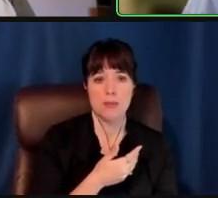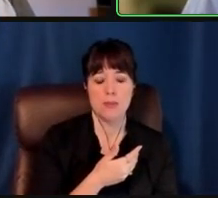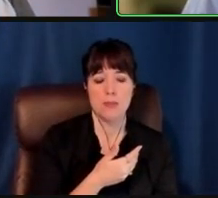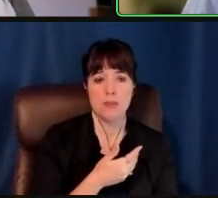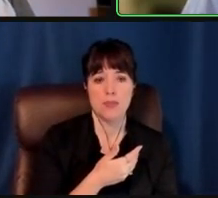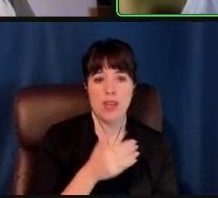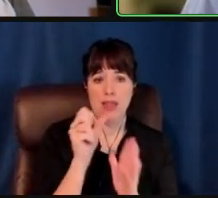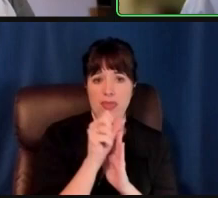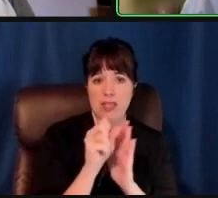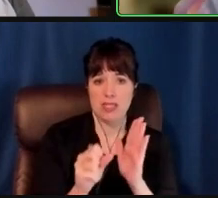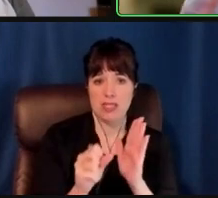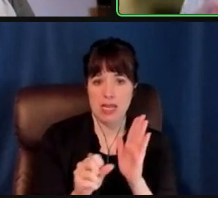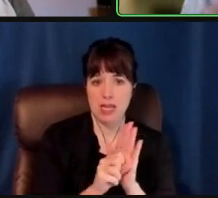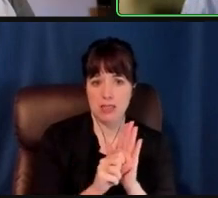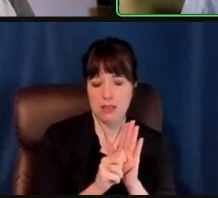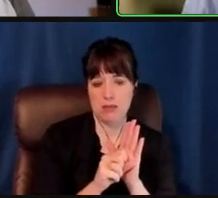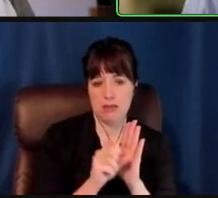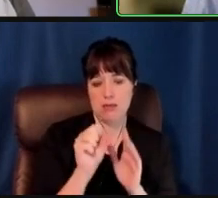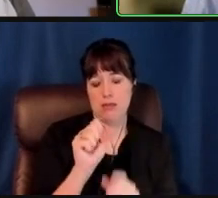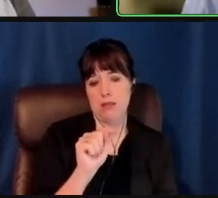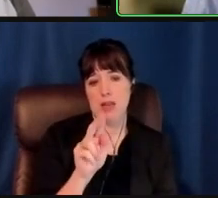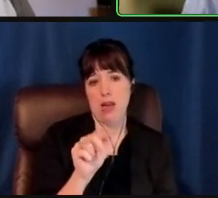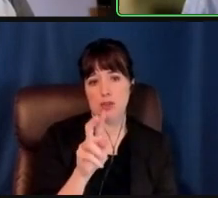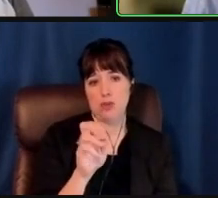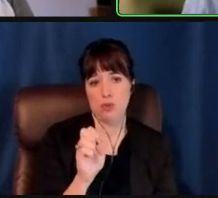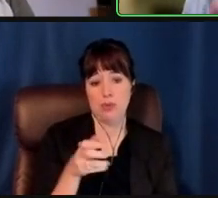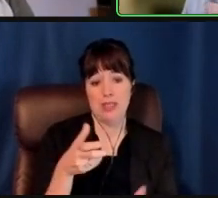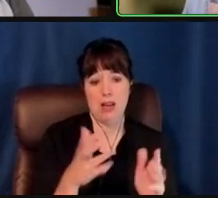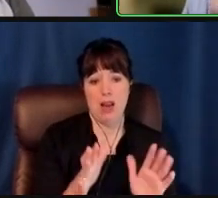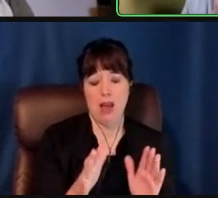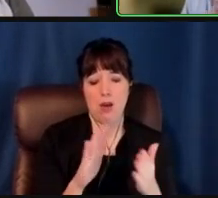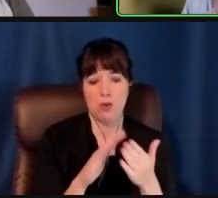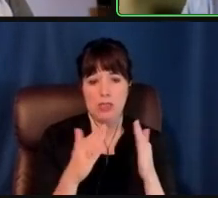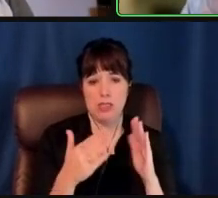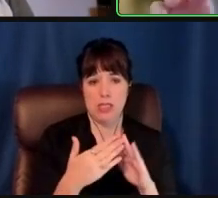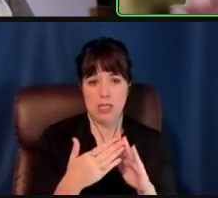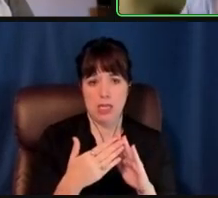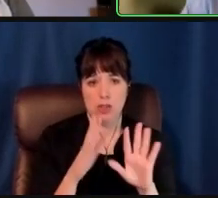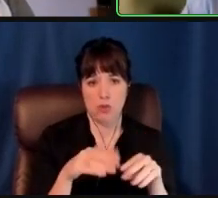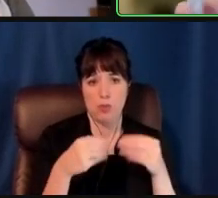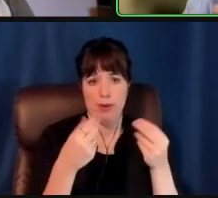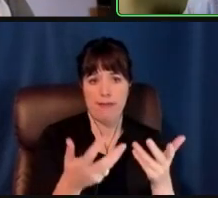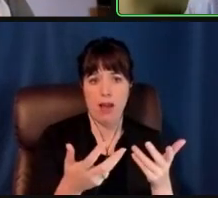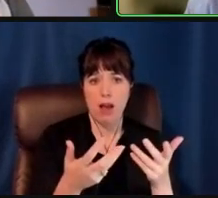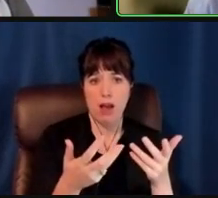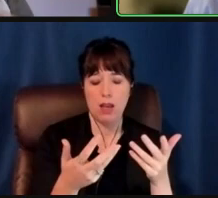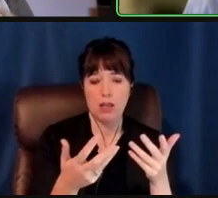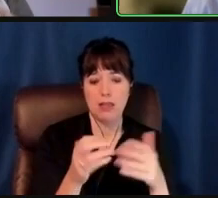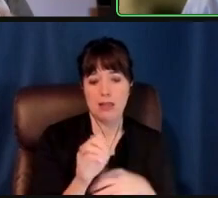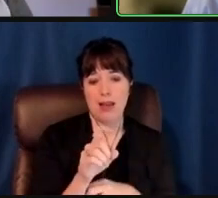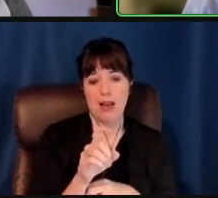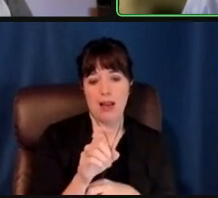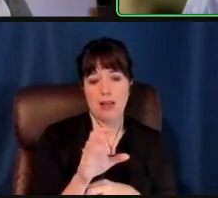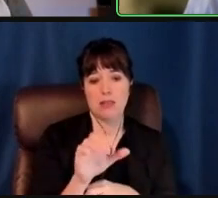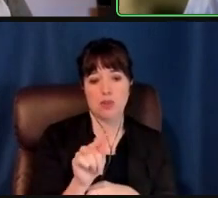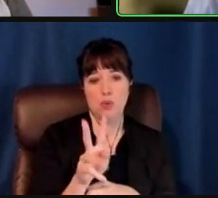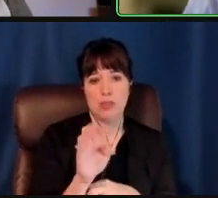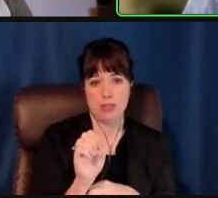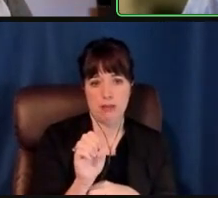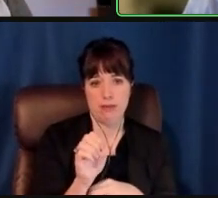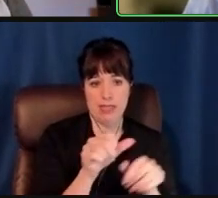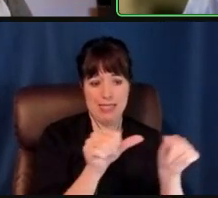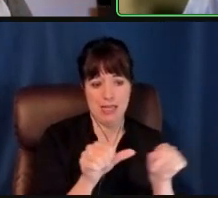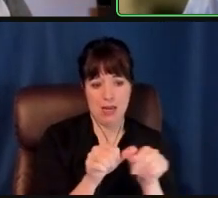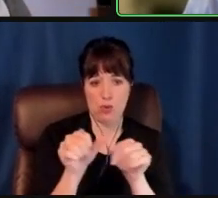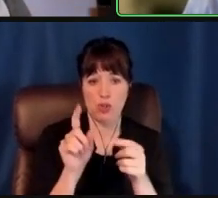the state statute that allows cities to provide those exclusive territories to the haulers.